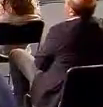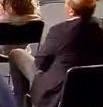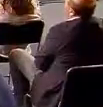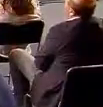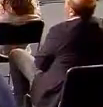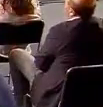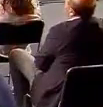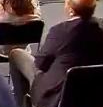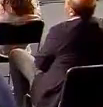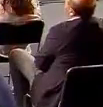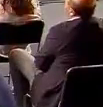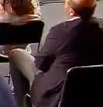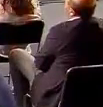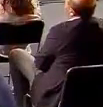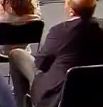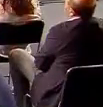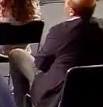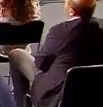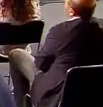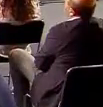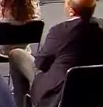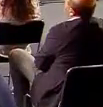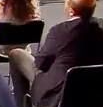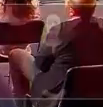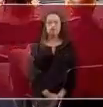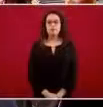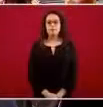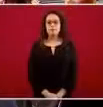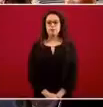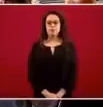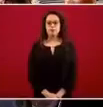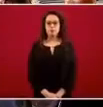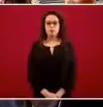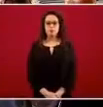they can avoid exposing themselves to unnecessary health risk.